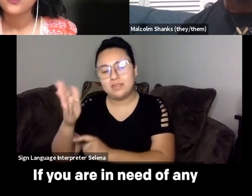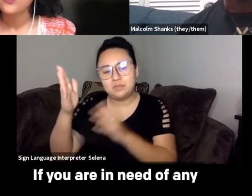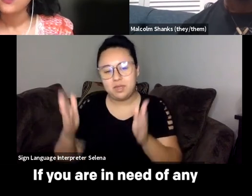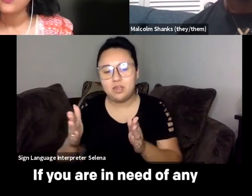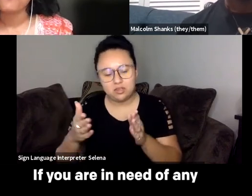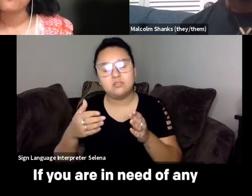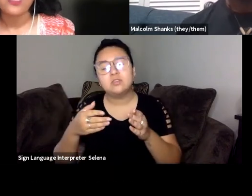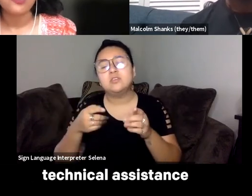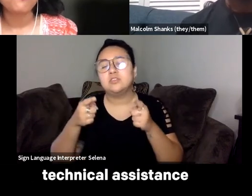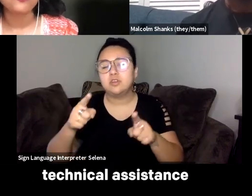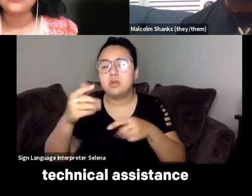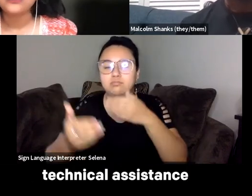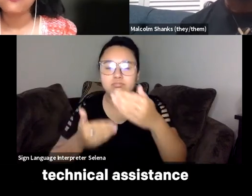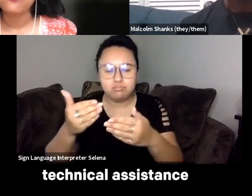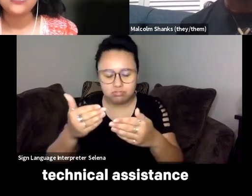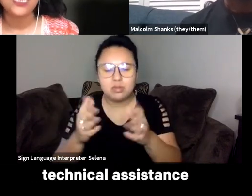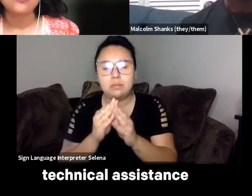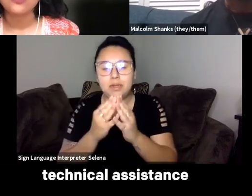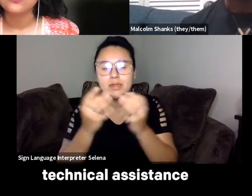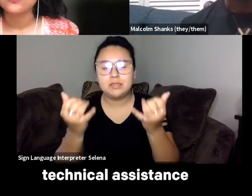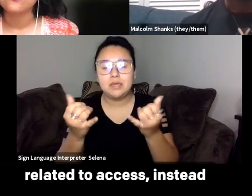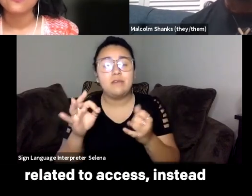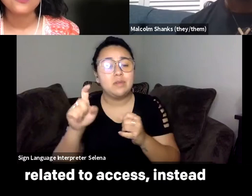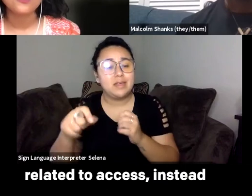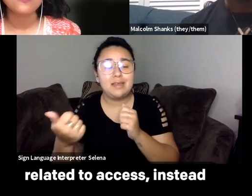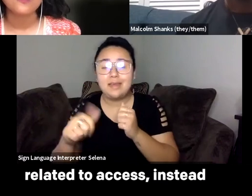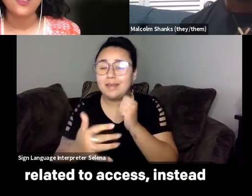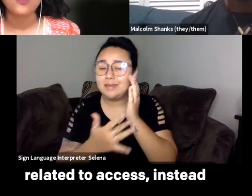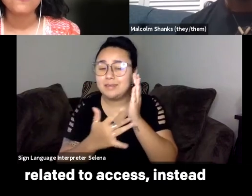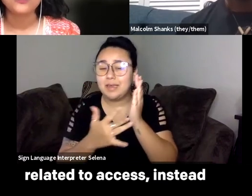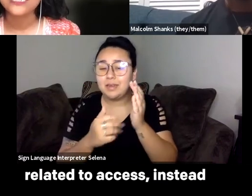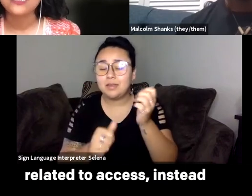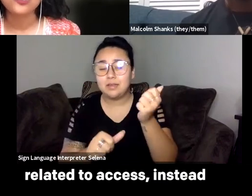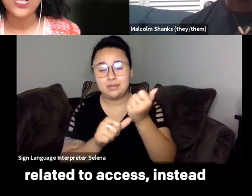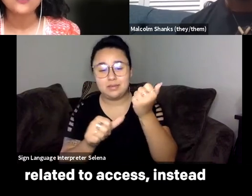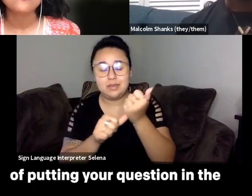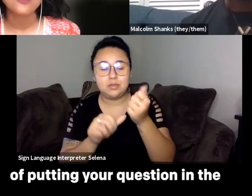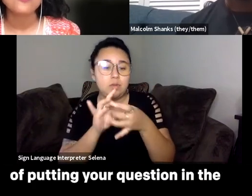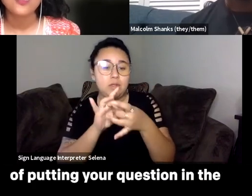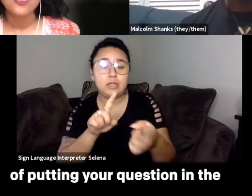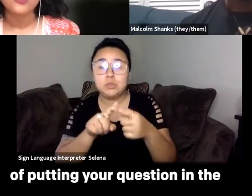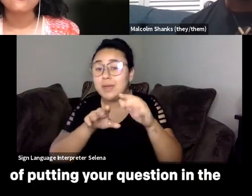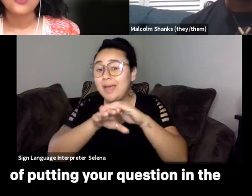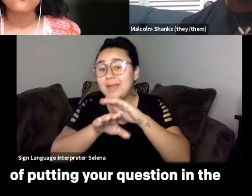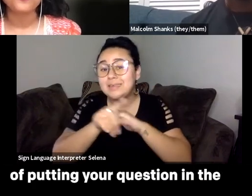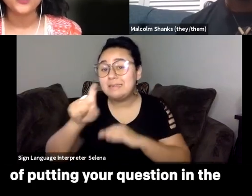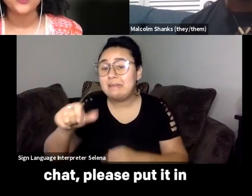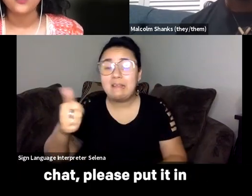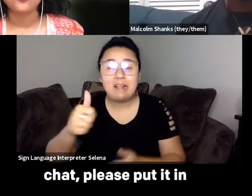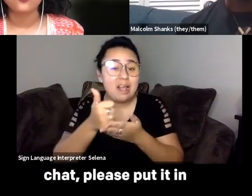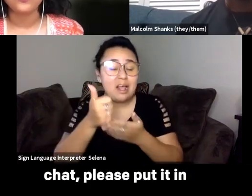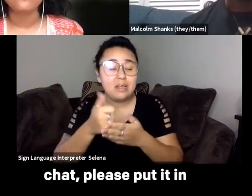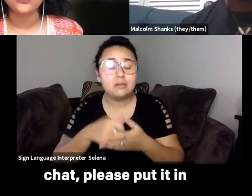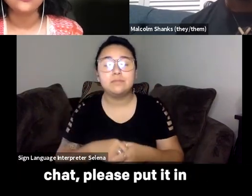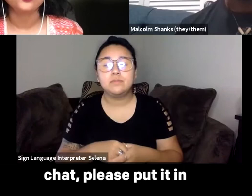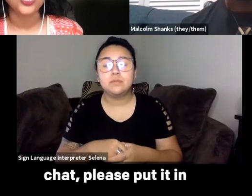on. If you're in need of any technical assistance related to access, instead of putting